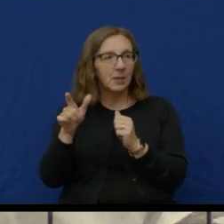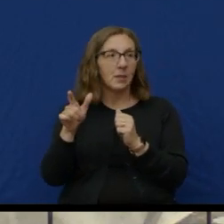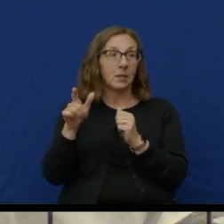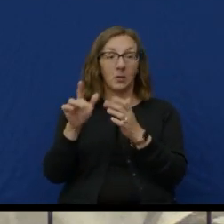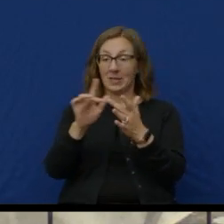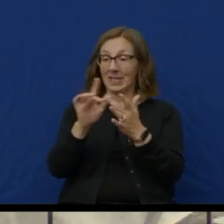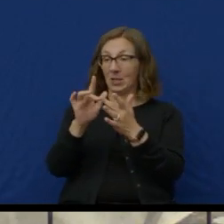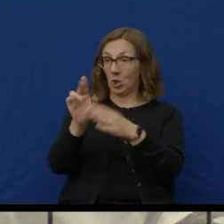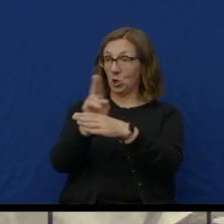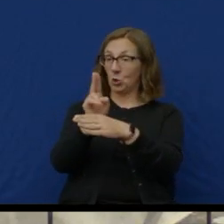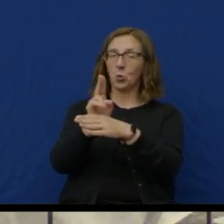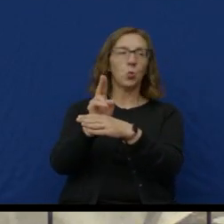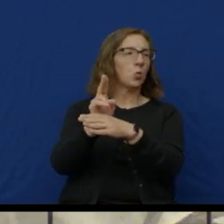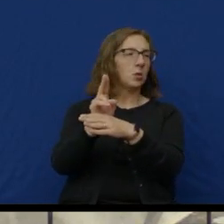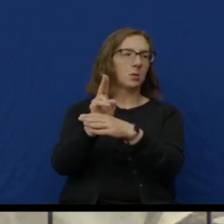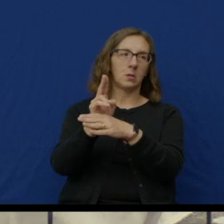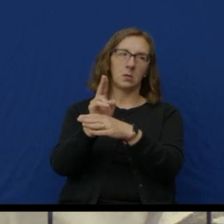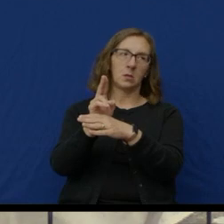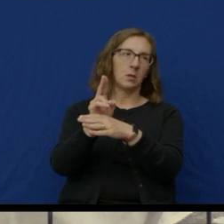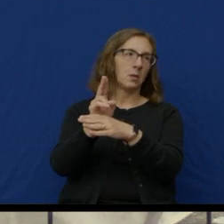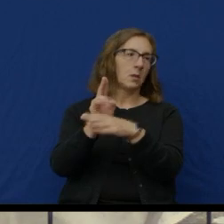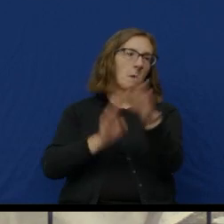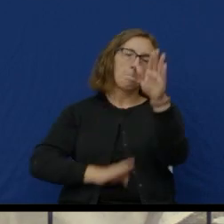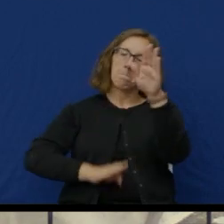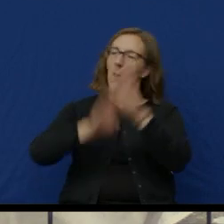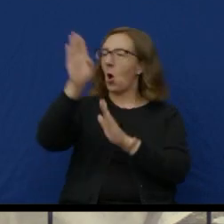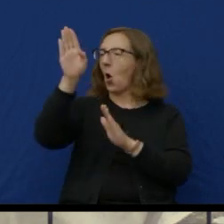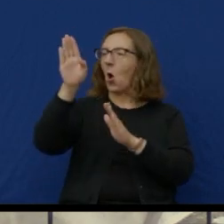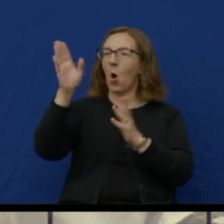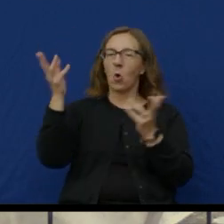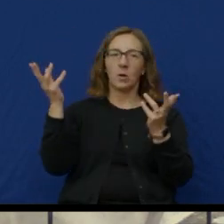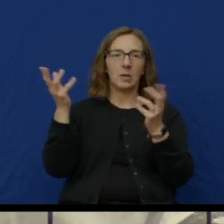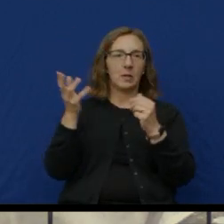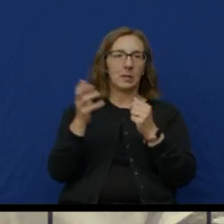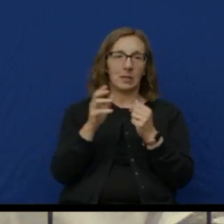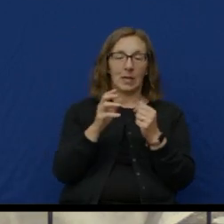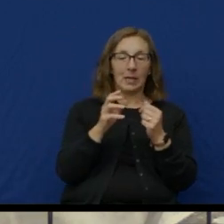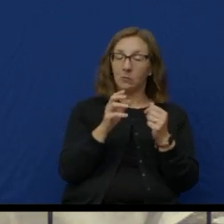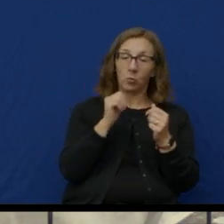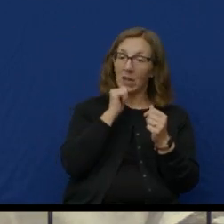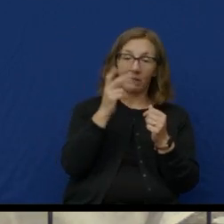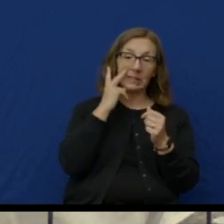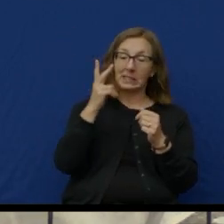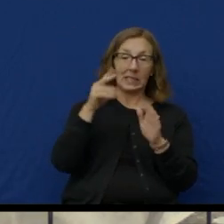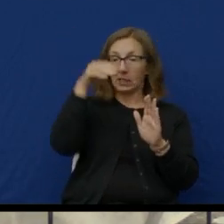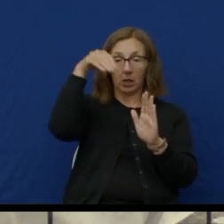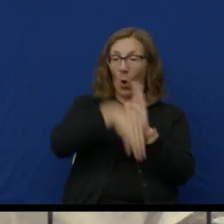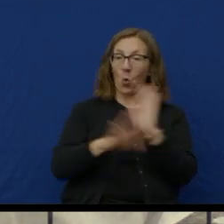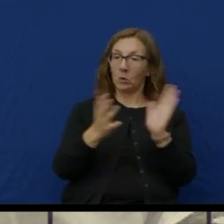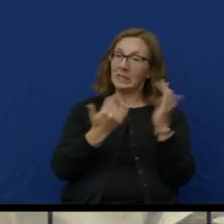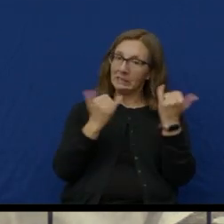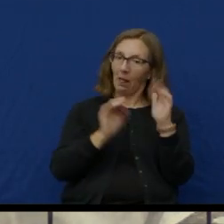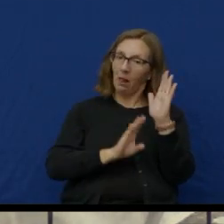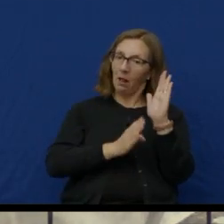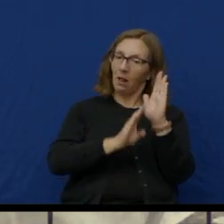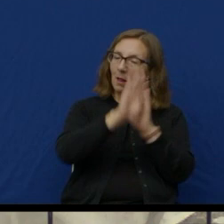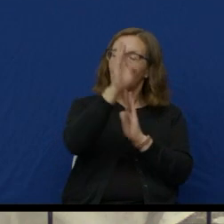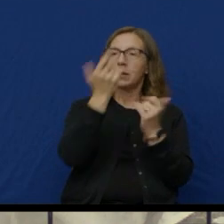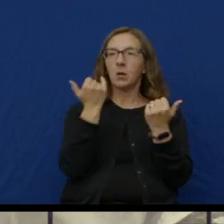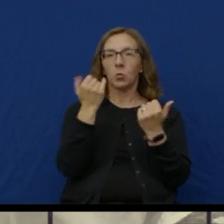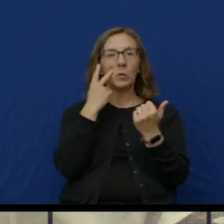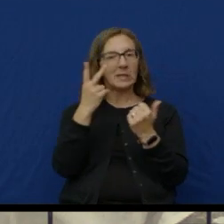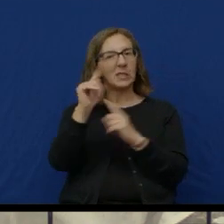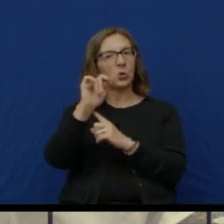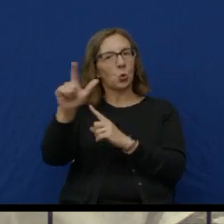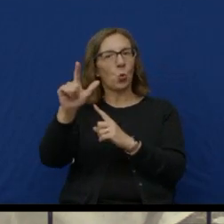usage exploded during that time, and it's not reversing. And so we definitely see that as definitely one of the tools in the toolbox. Has then been there a while,